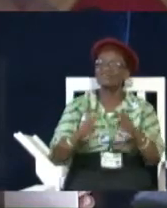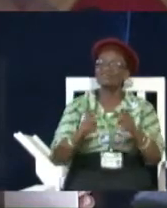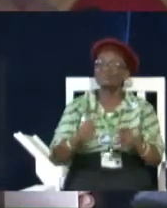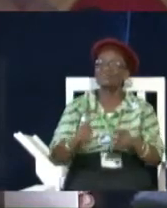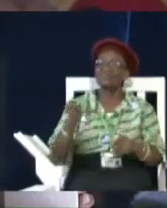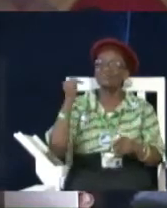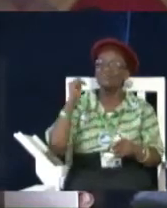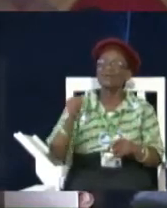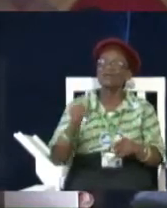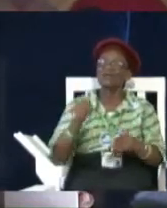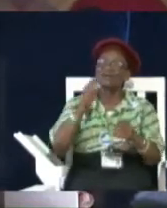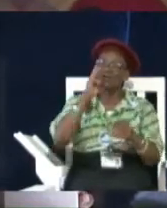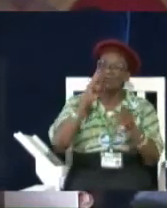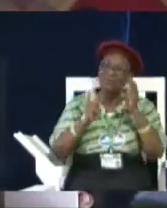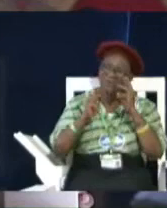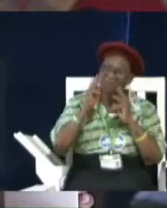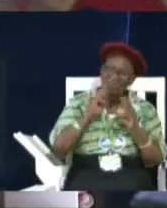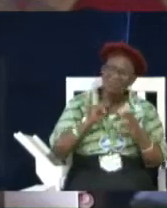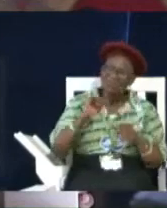So